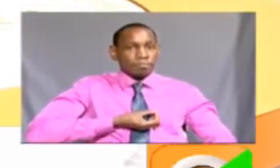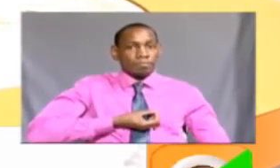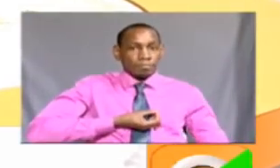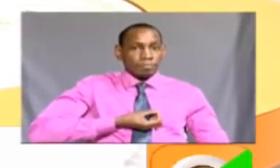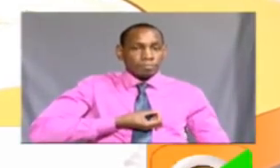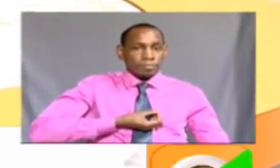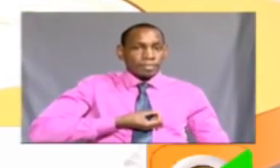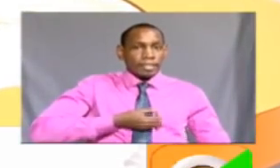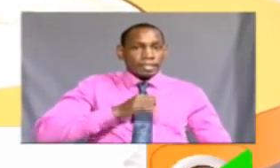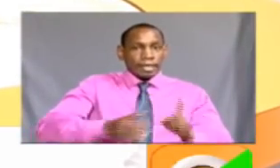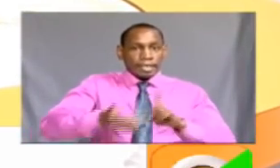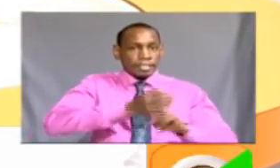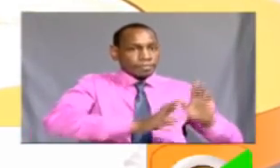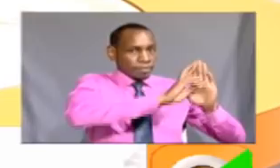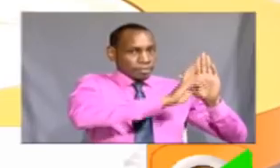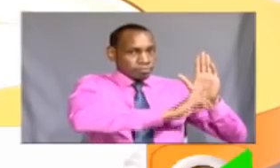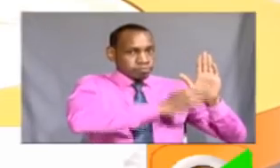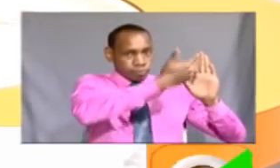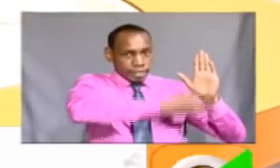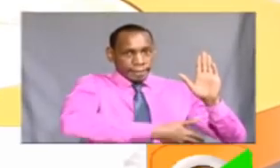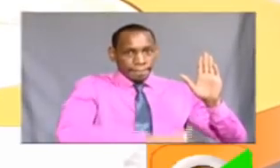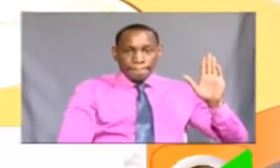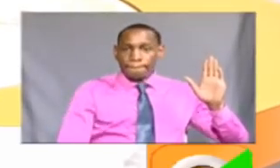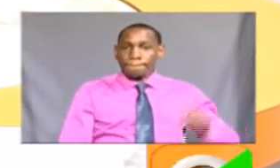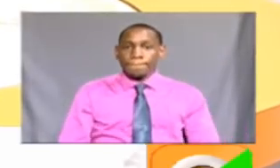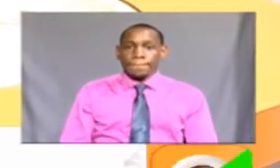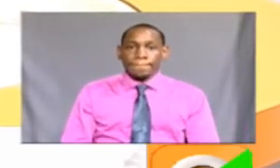owners to meet these requirements.